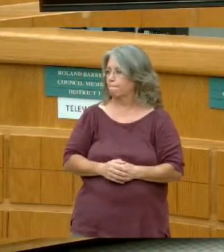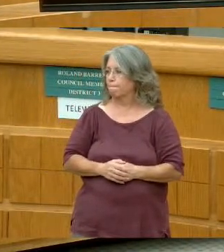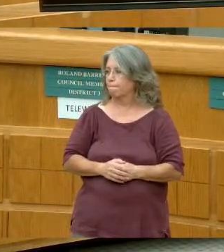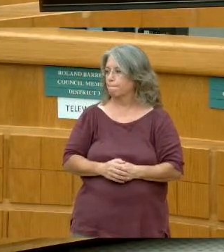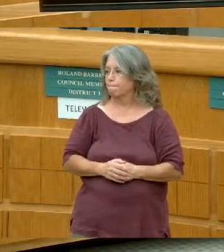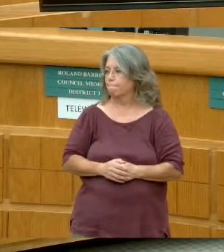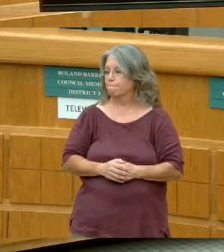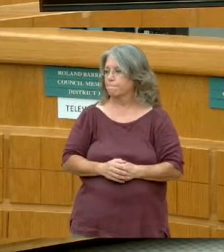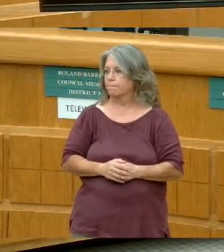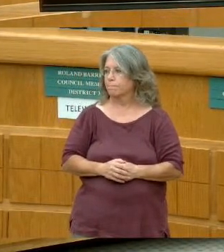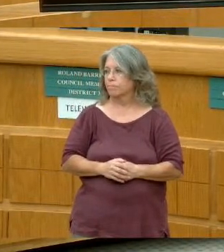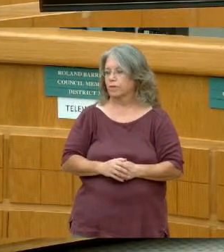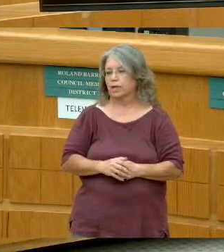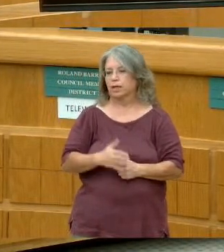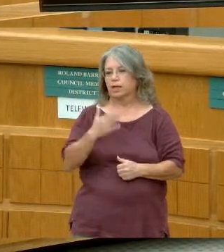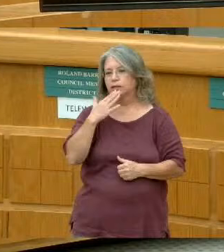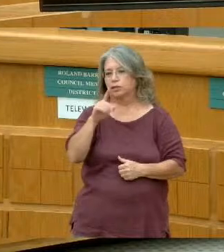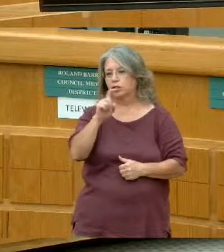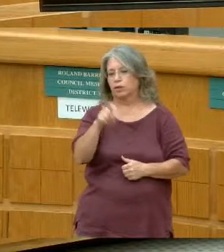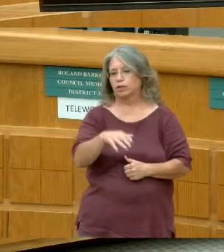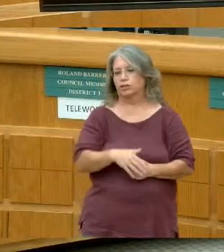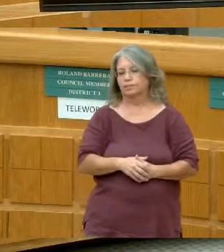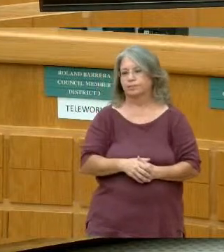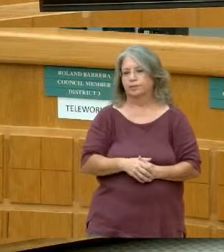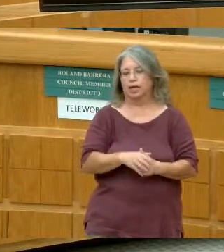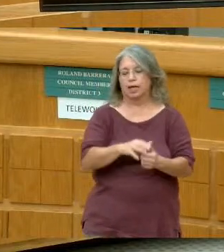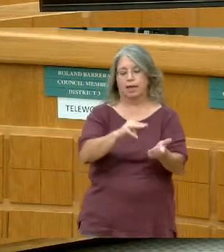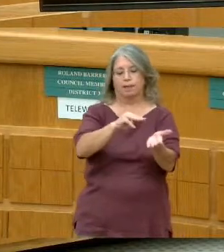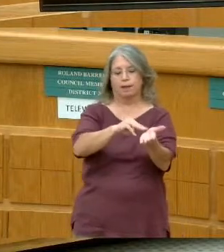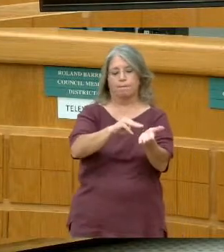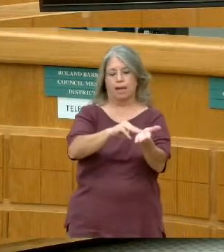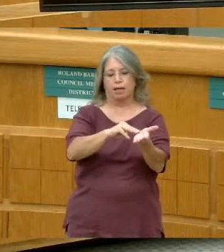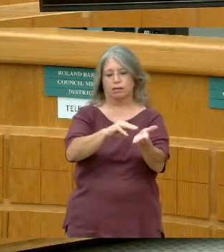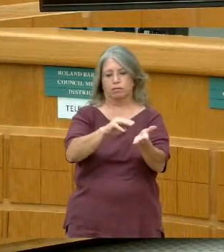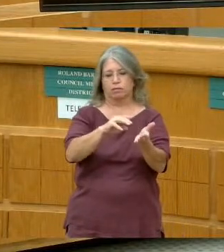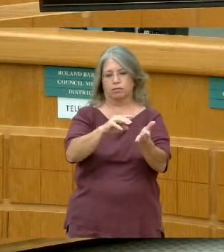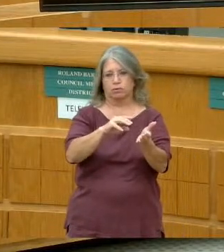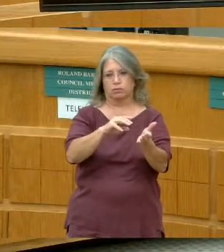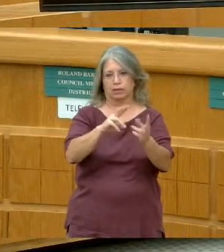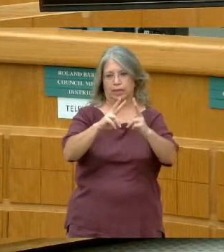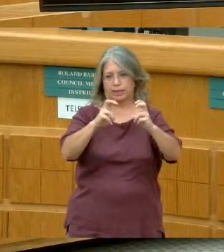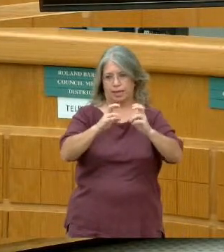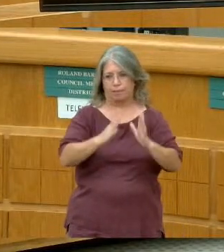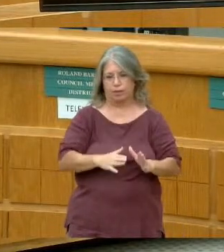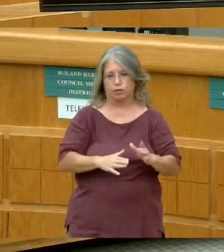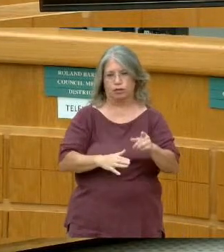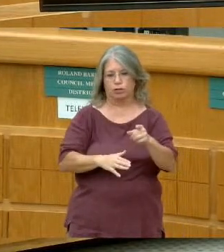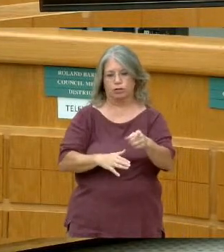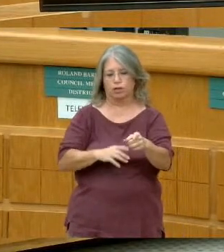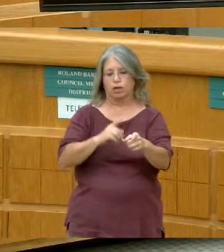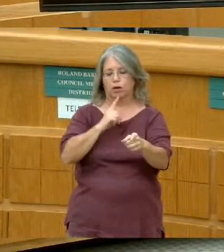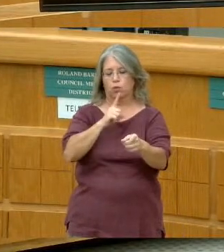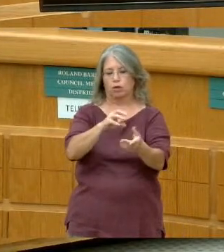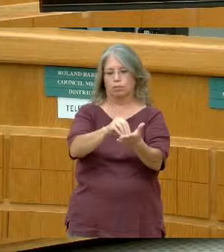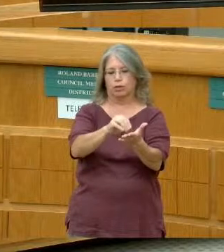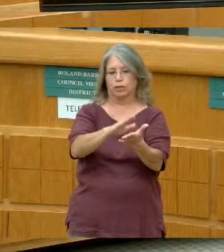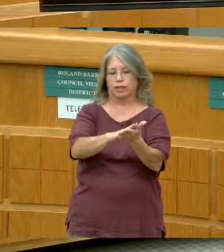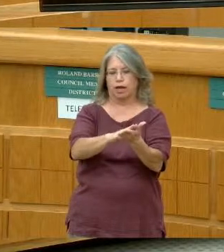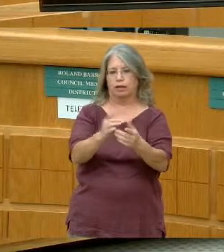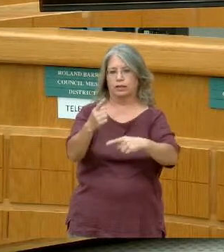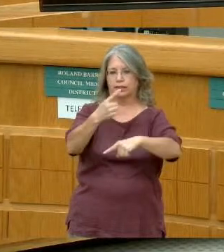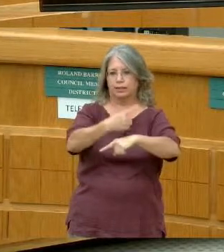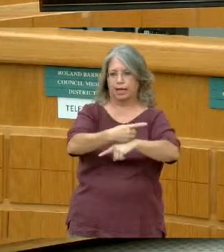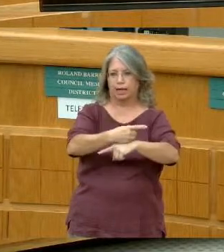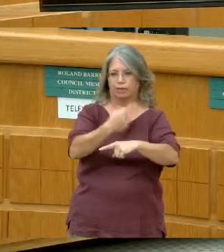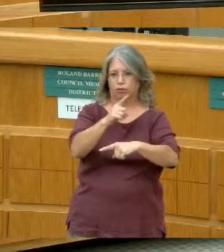That's a great question. The medical examiner could actually give that date of death for that individual, but it would be based on